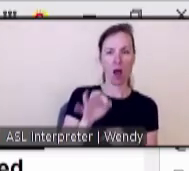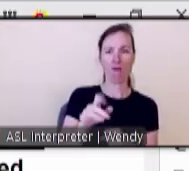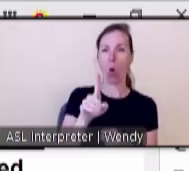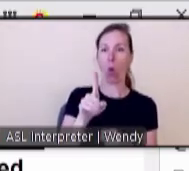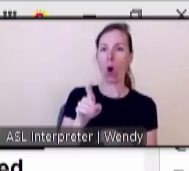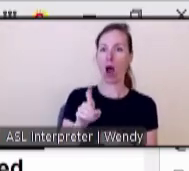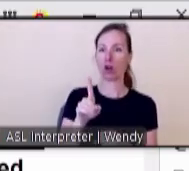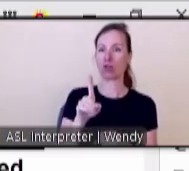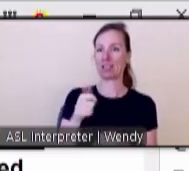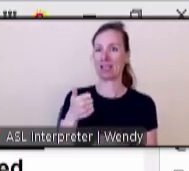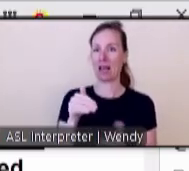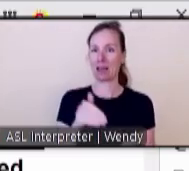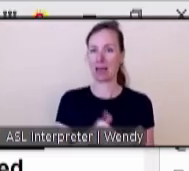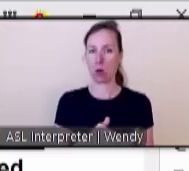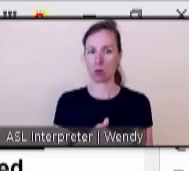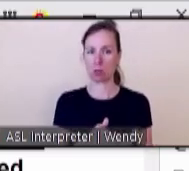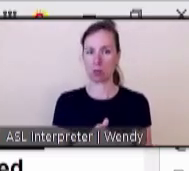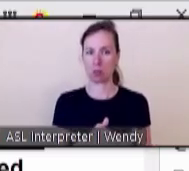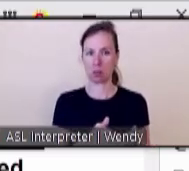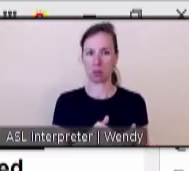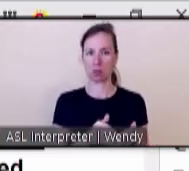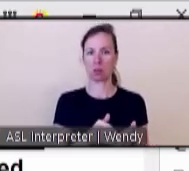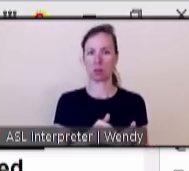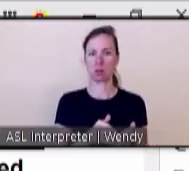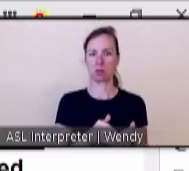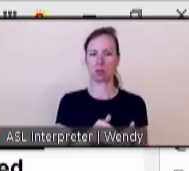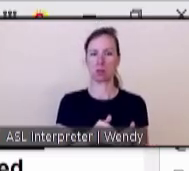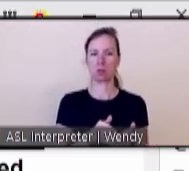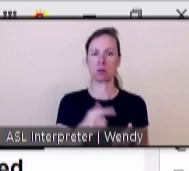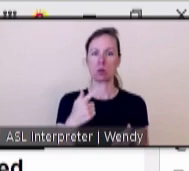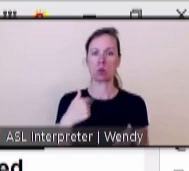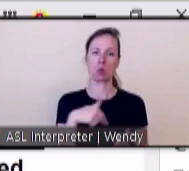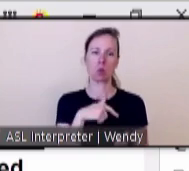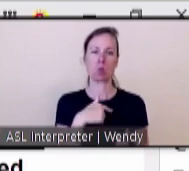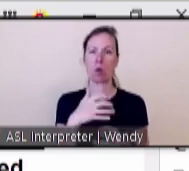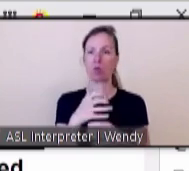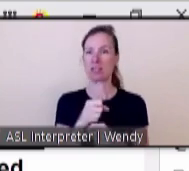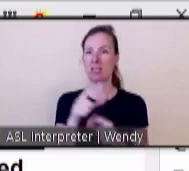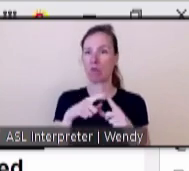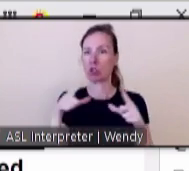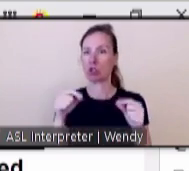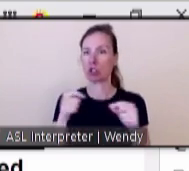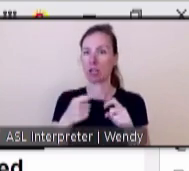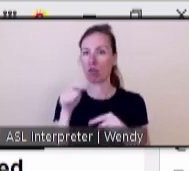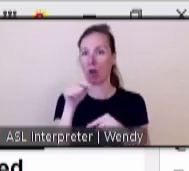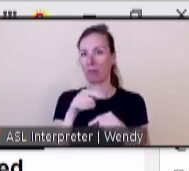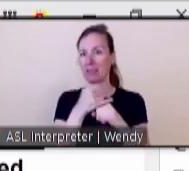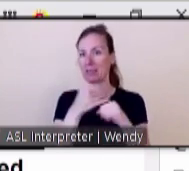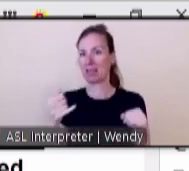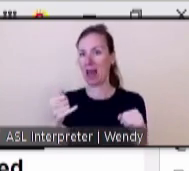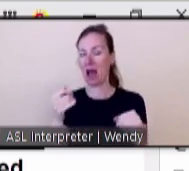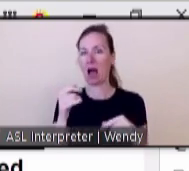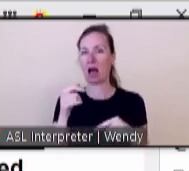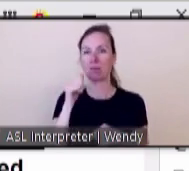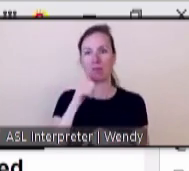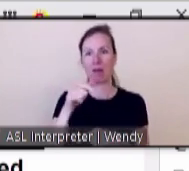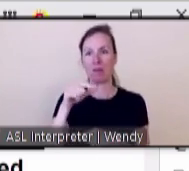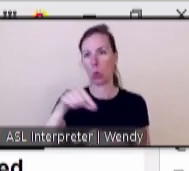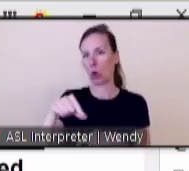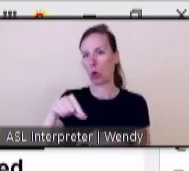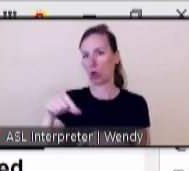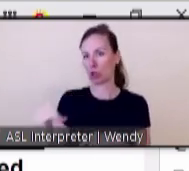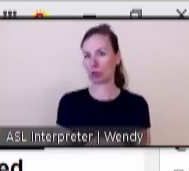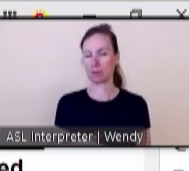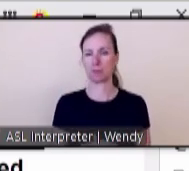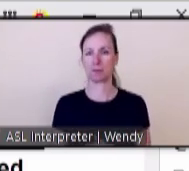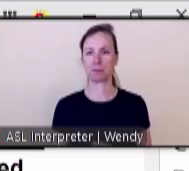checks from this line item on a quarterly basis. So I'm hopeful that